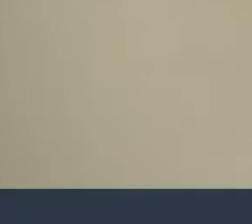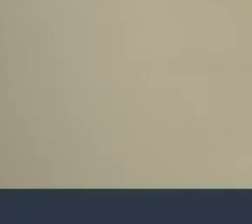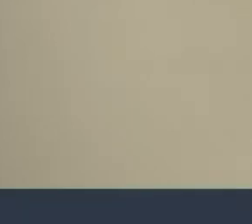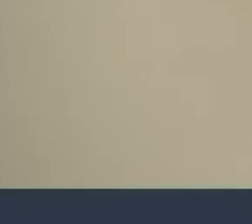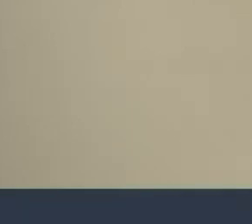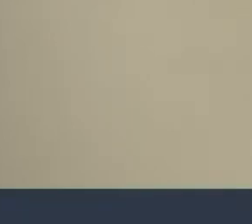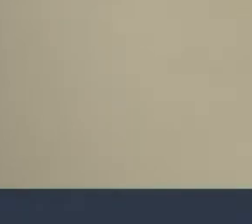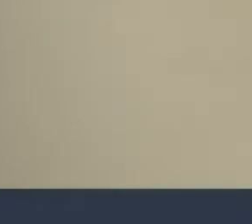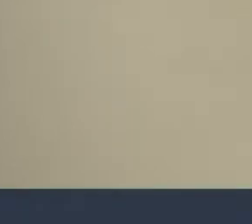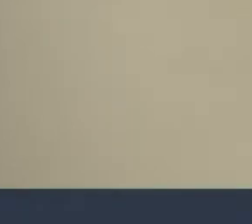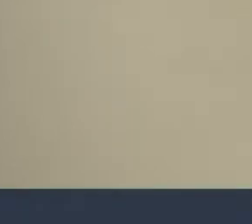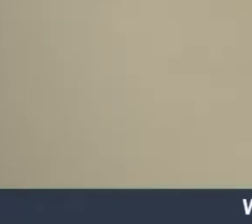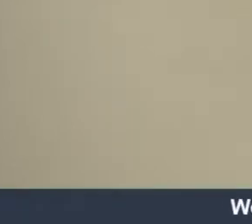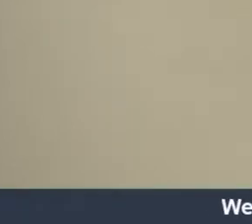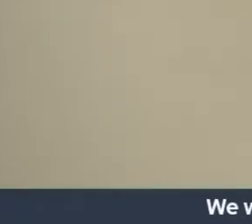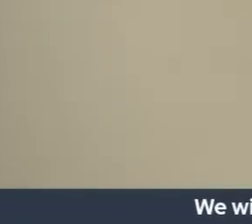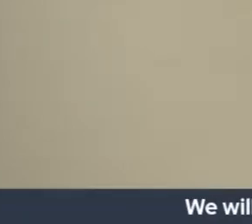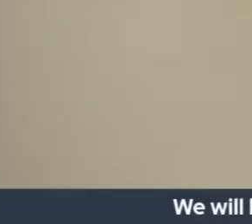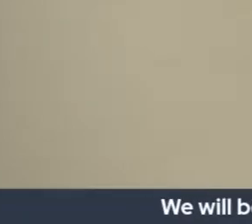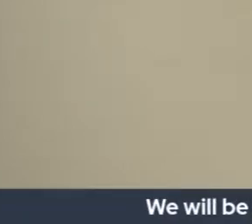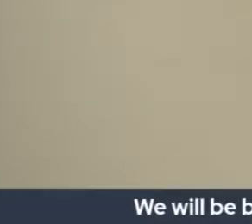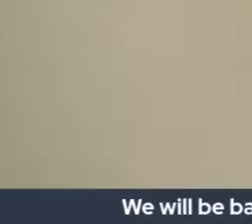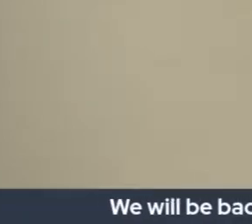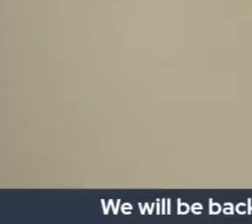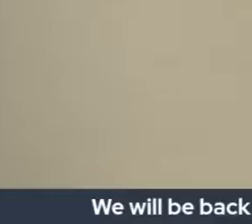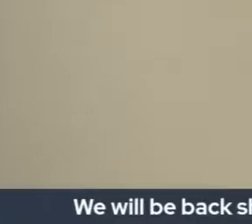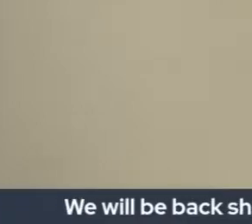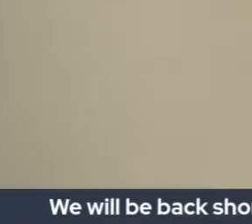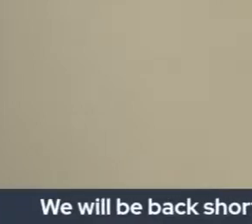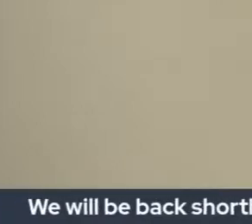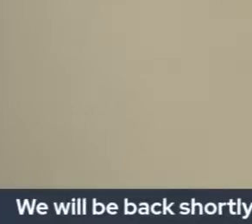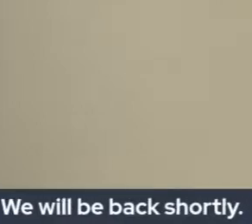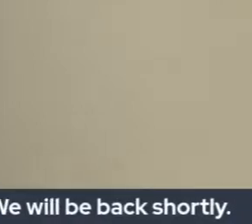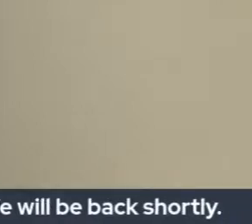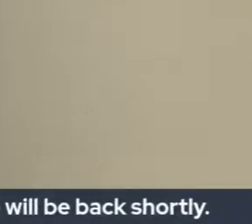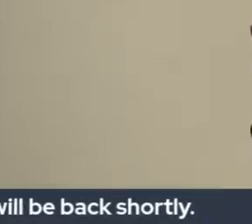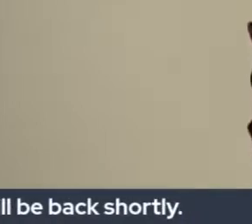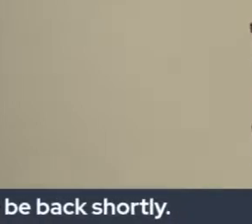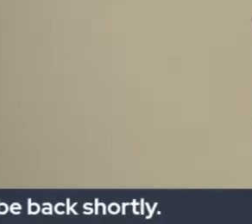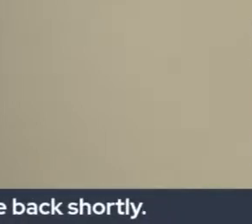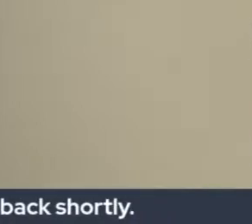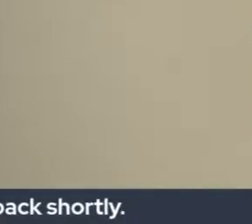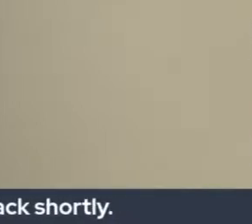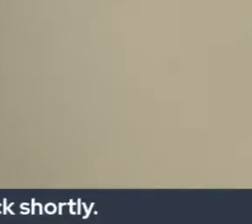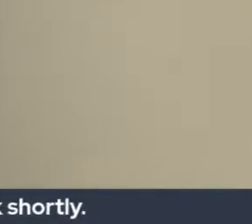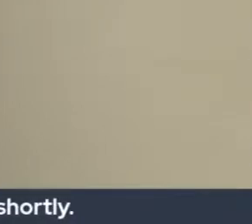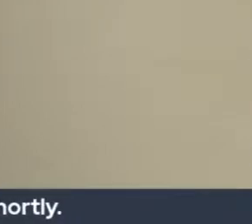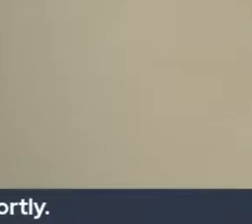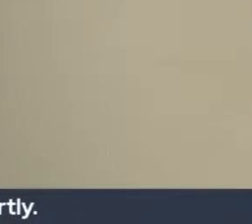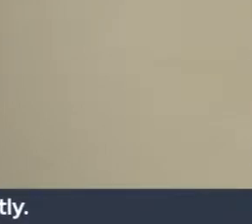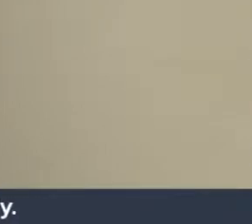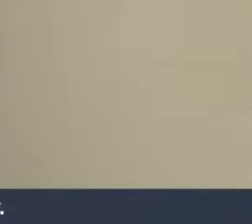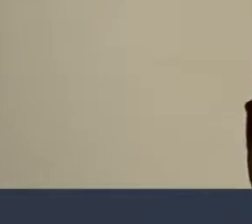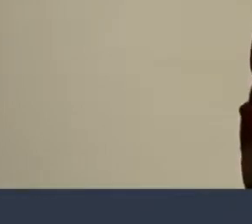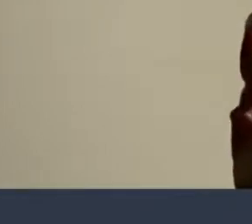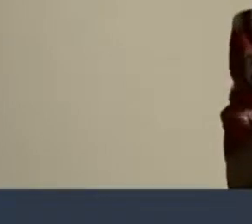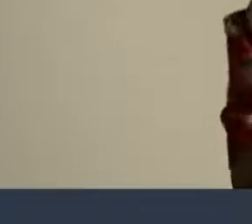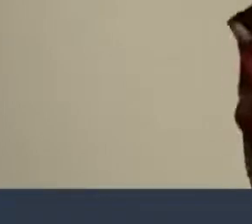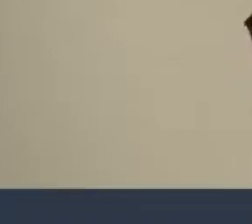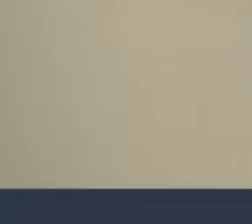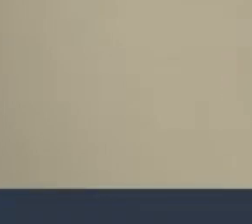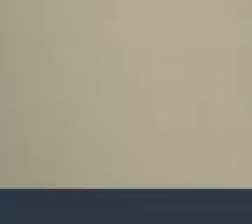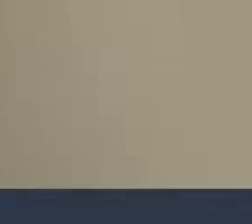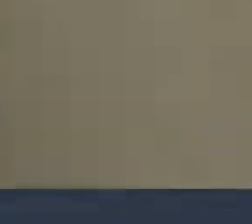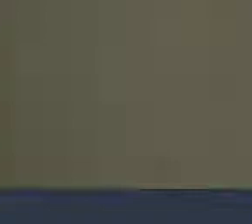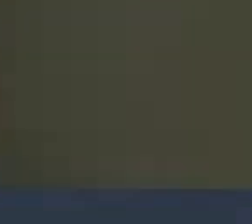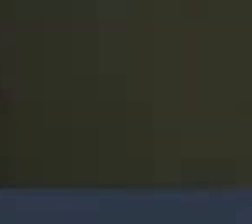racism issues. And her testimony will be directed by attorney Mark Fancher from Detroit. Thank